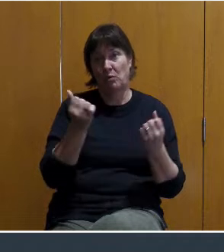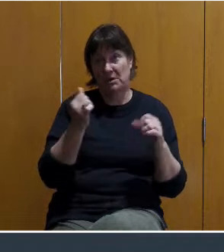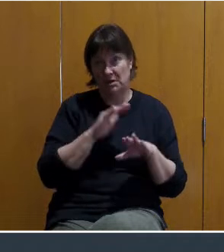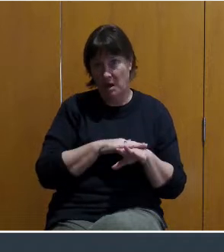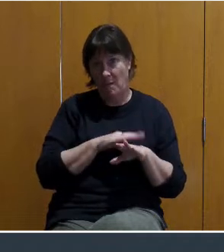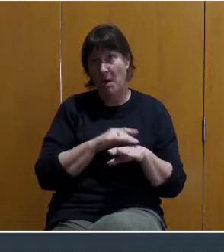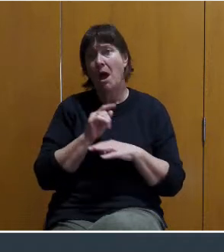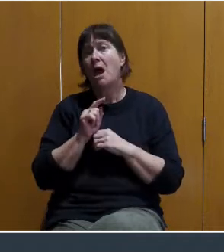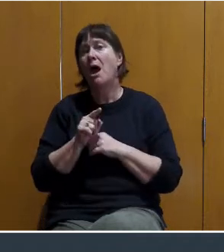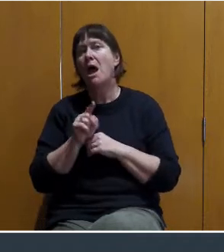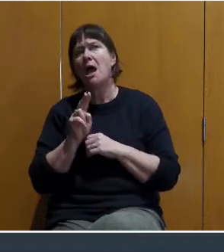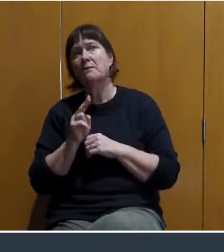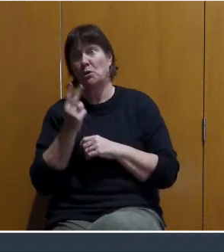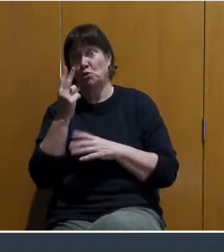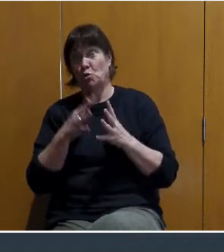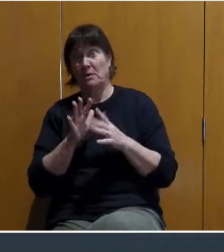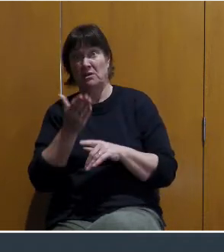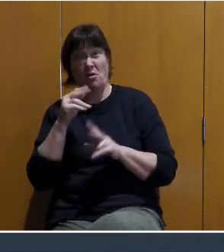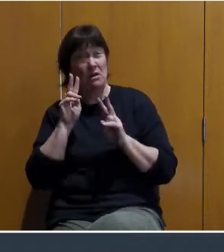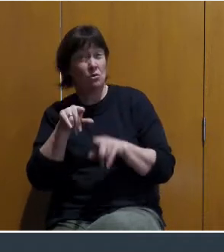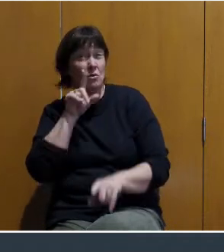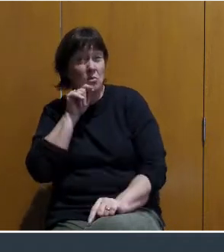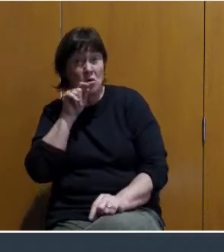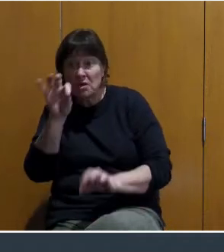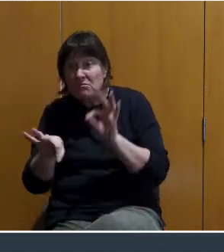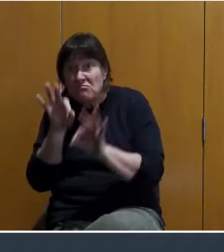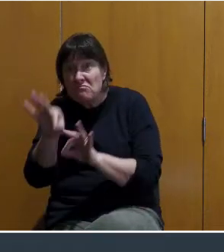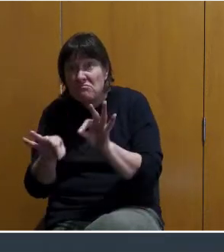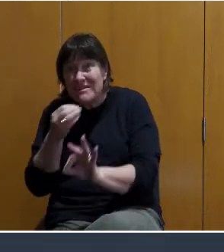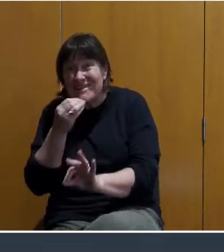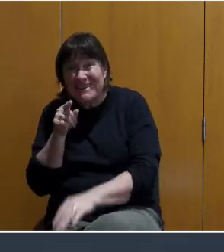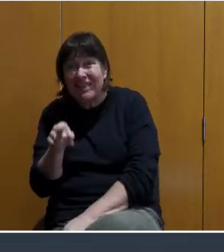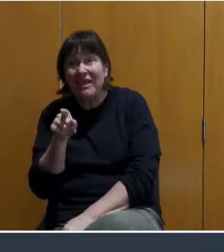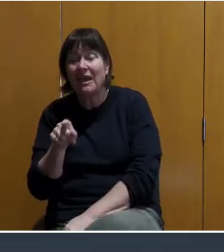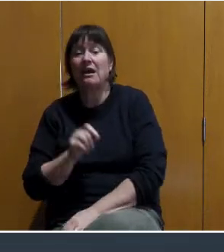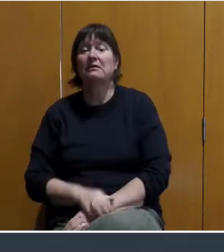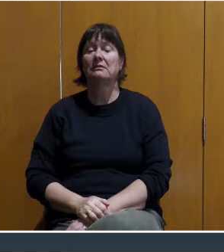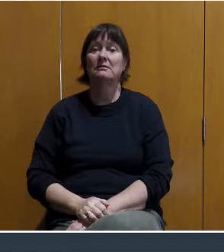one feeding there about 2 weeks ago in that area.